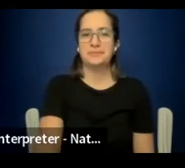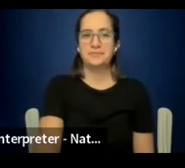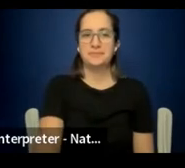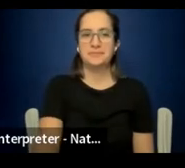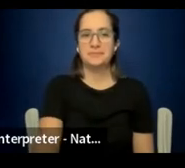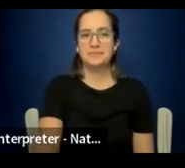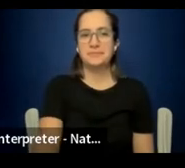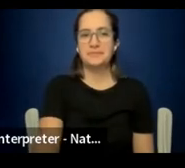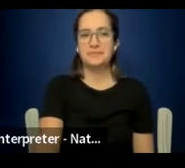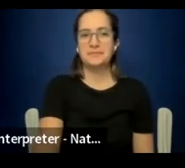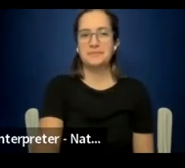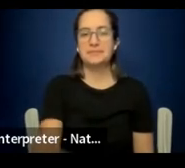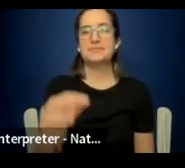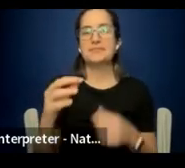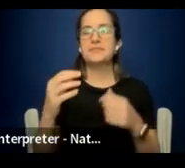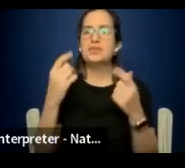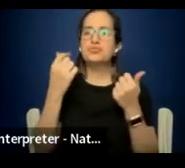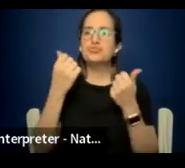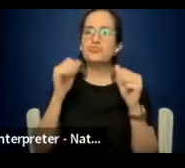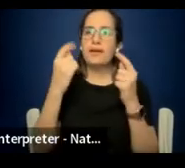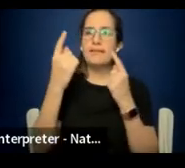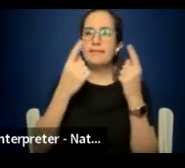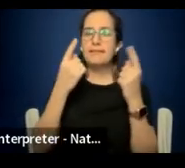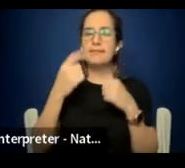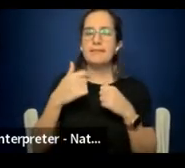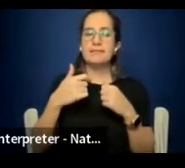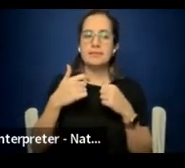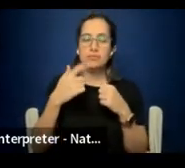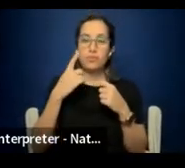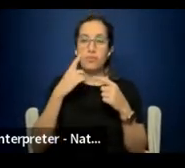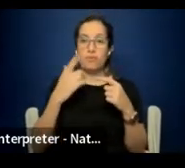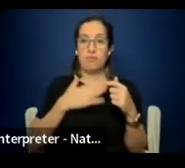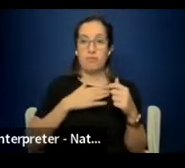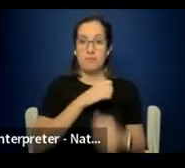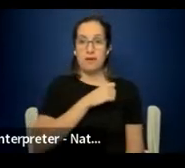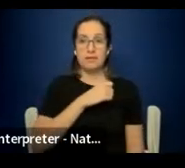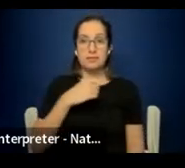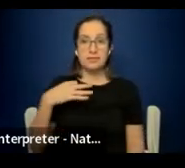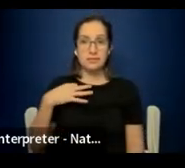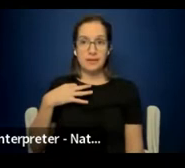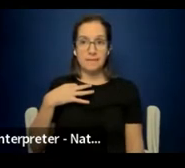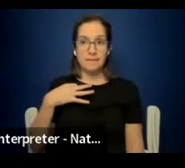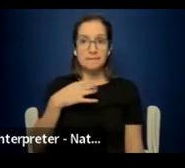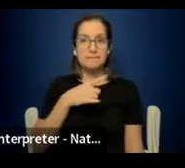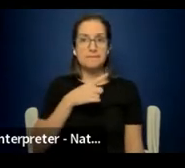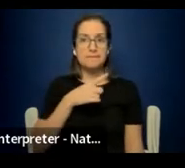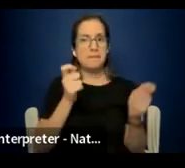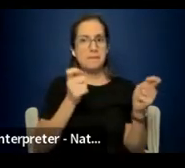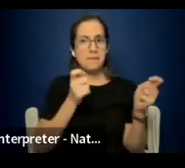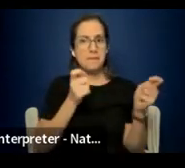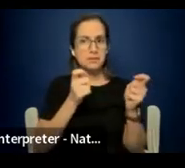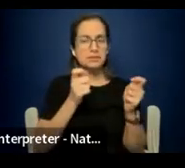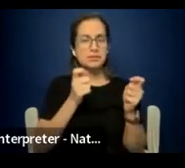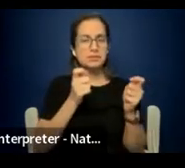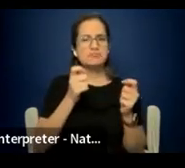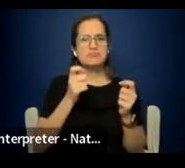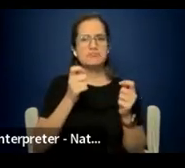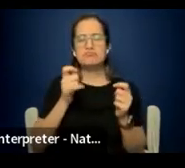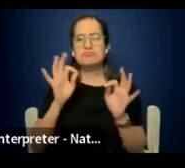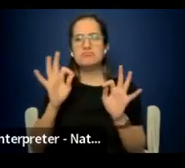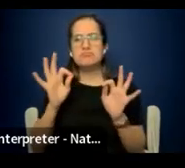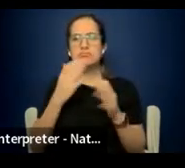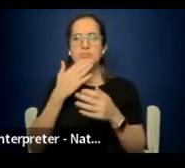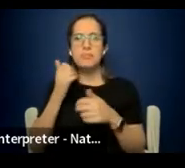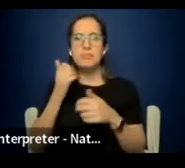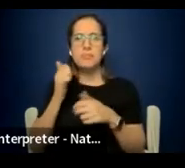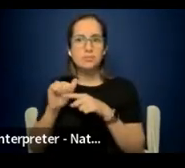best practices are to managing our staff and how we dedicate our time and resources to managing volunteers, then